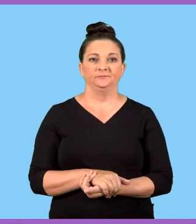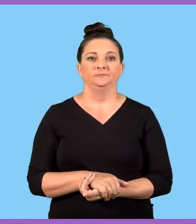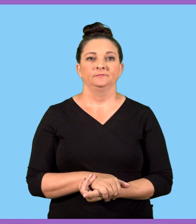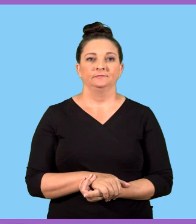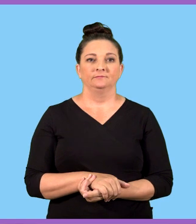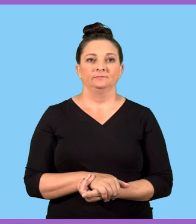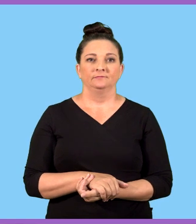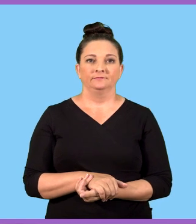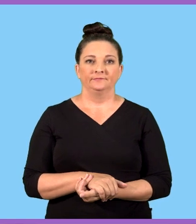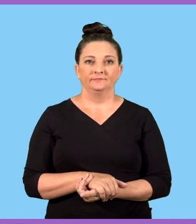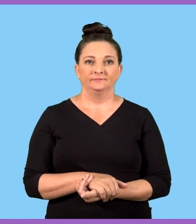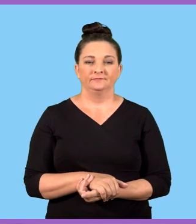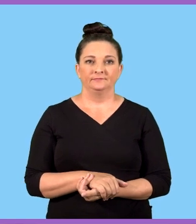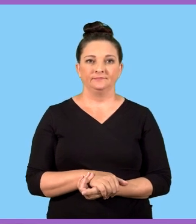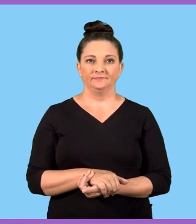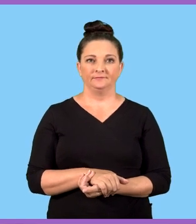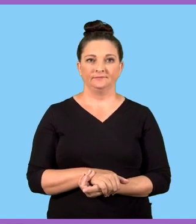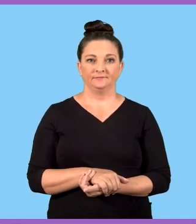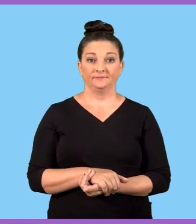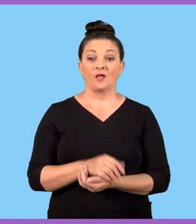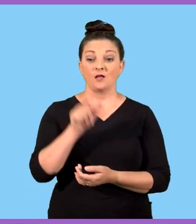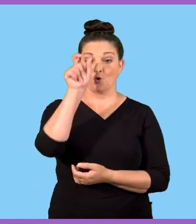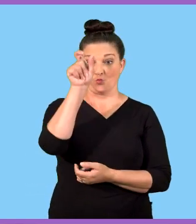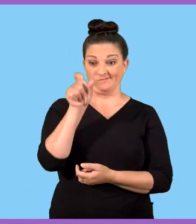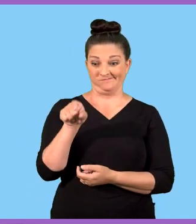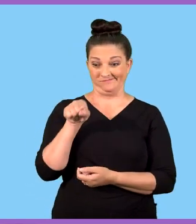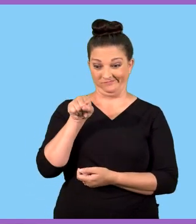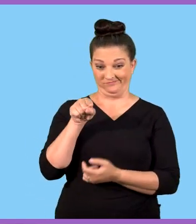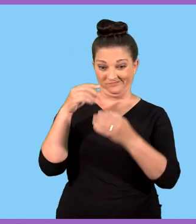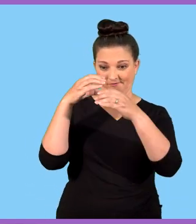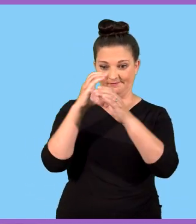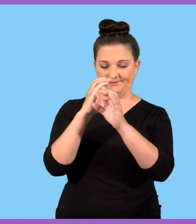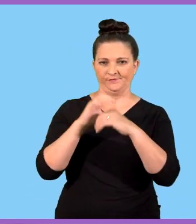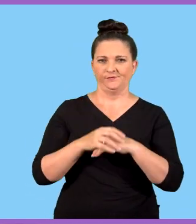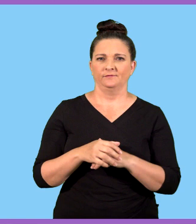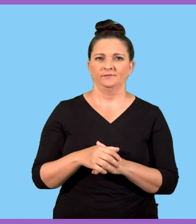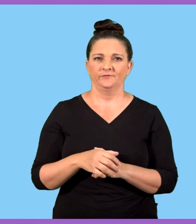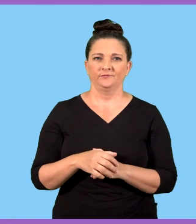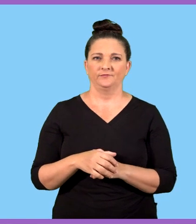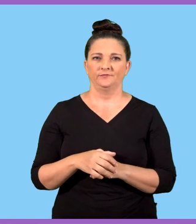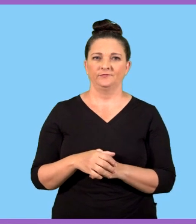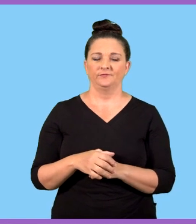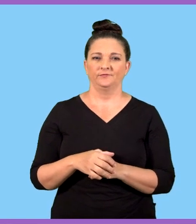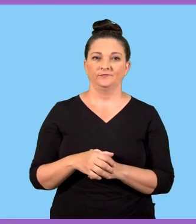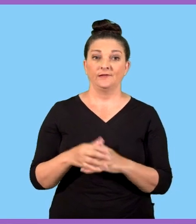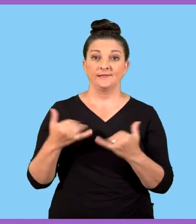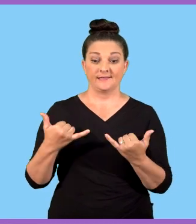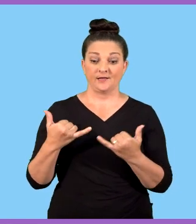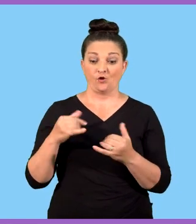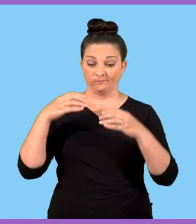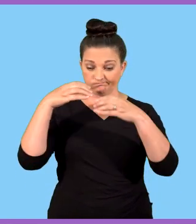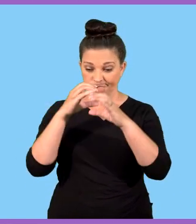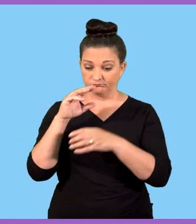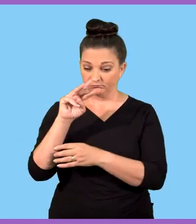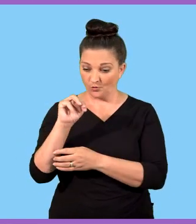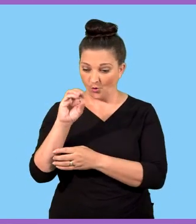column. Let's get that guy going, and there we go. That's the column I'm looking at. What I need to do there, sorry, is find the